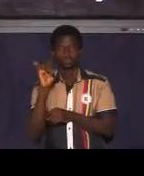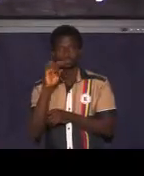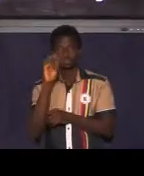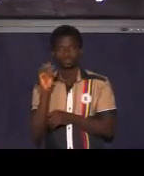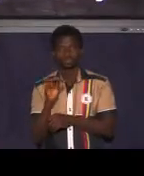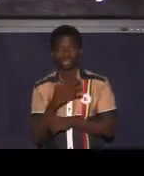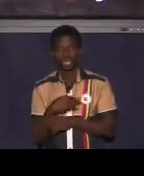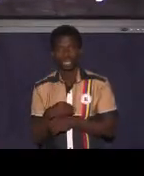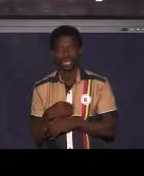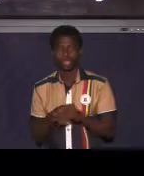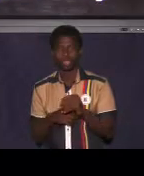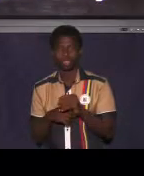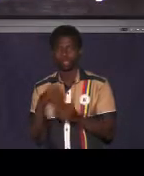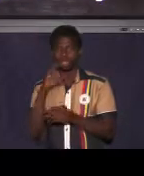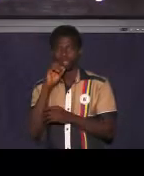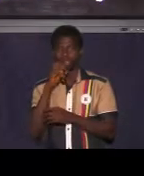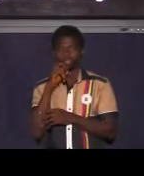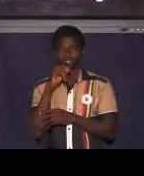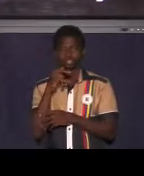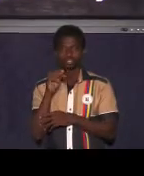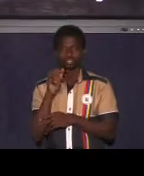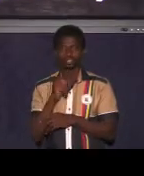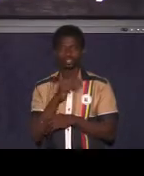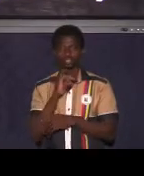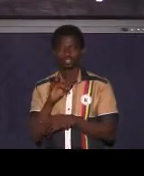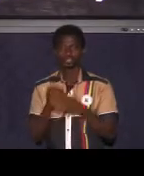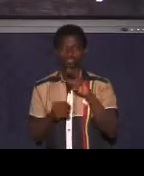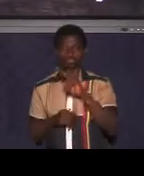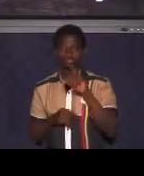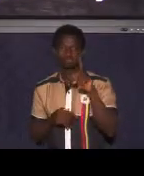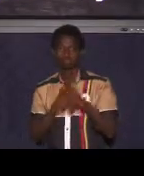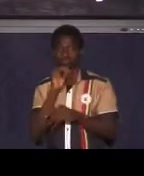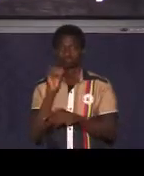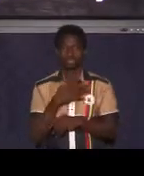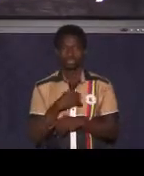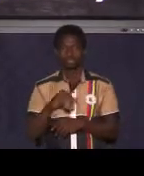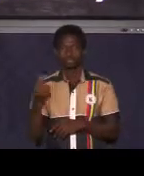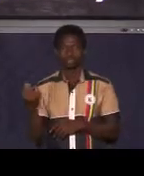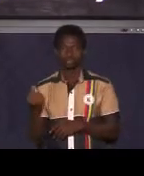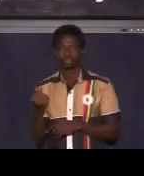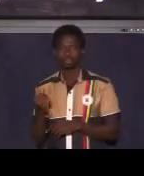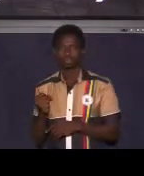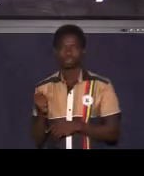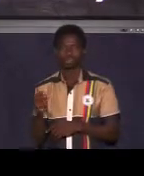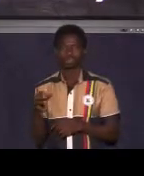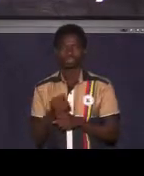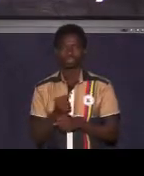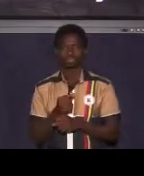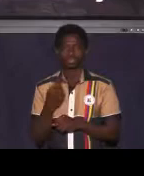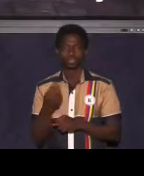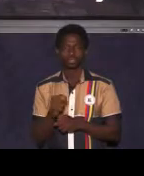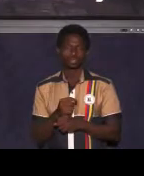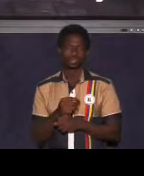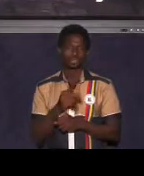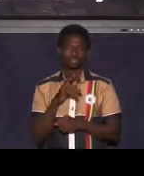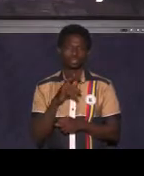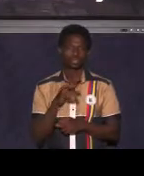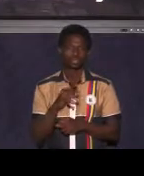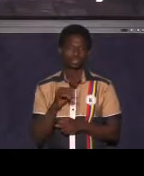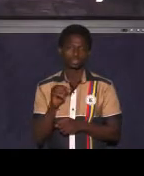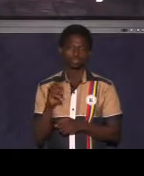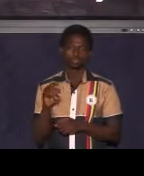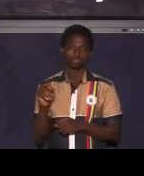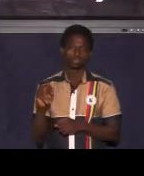78%, while oxygen is 21%, while others take the